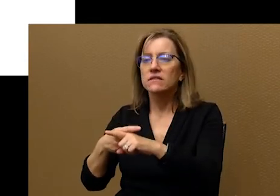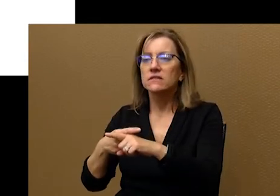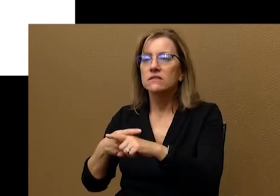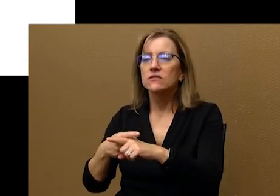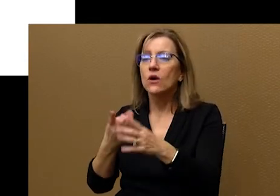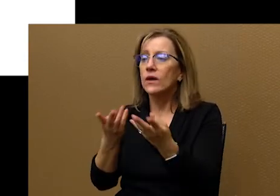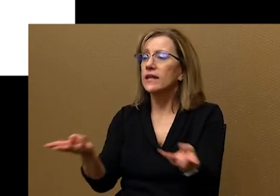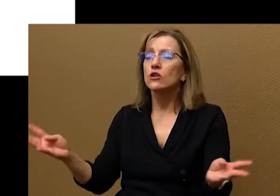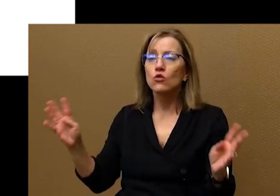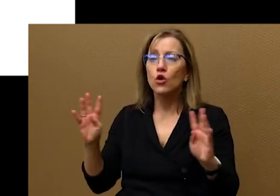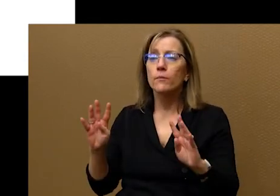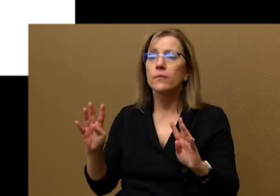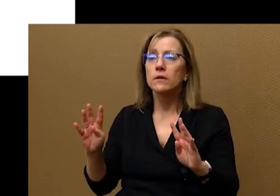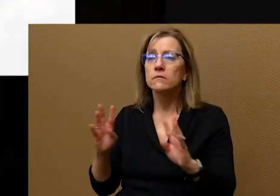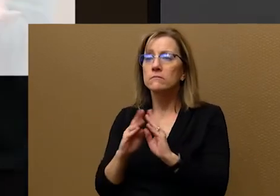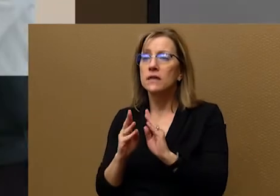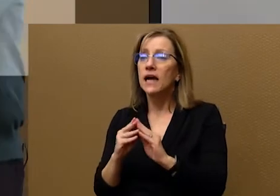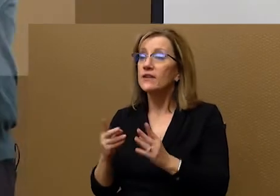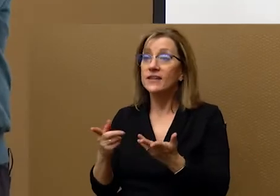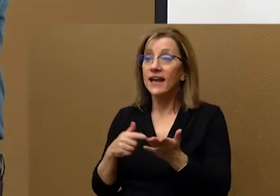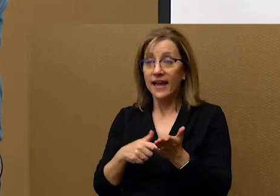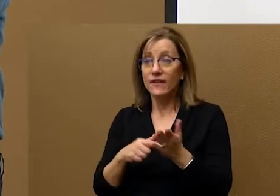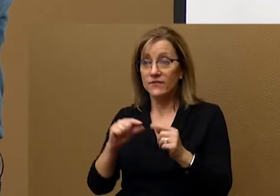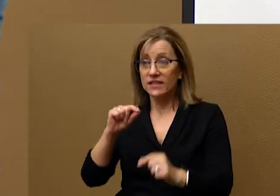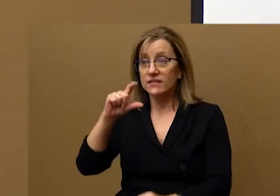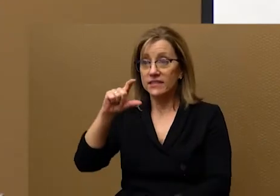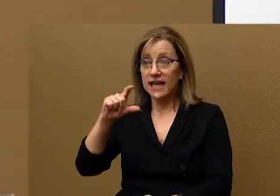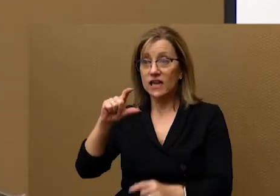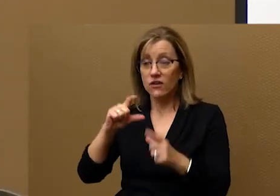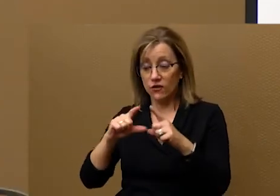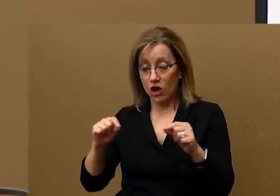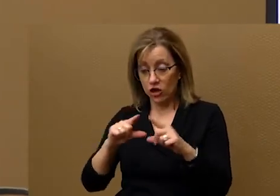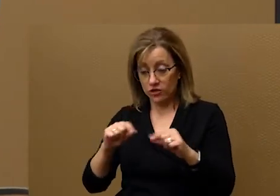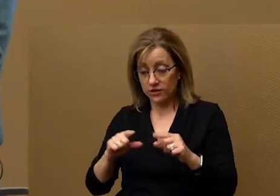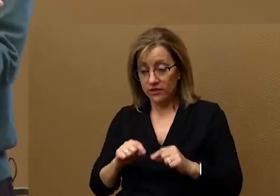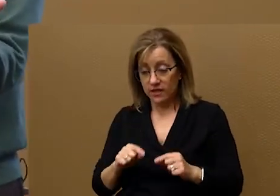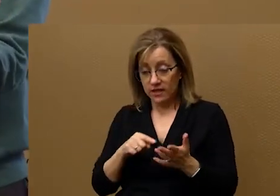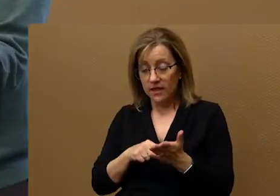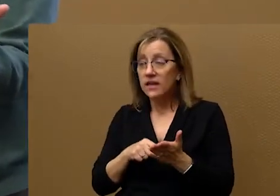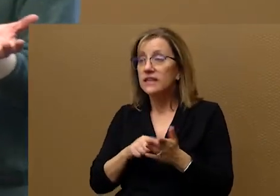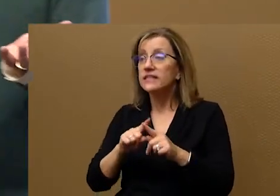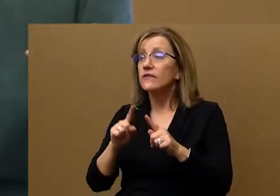if I were doing a group, I would say I have all these cards, and they have different conflicts. This